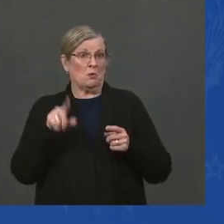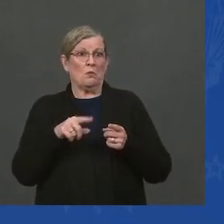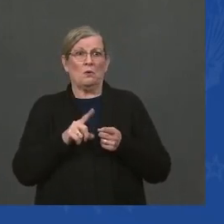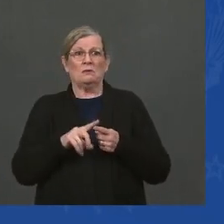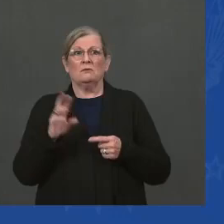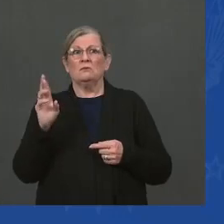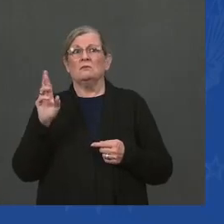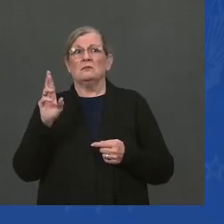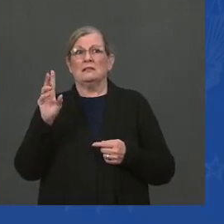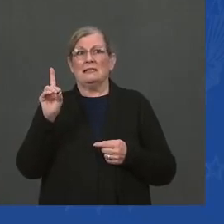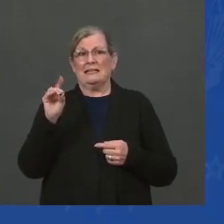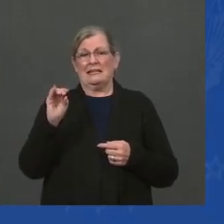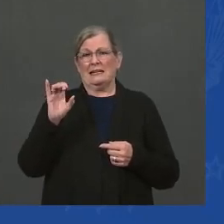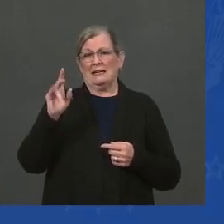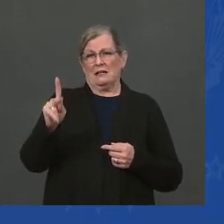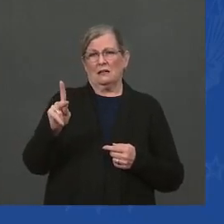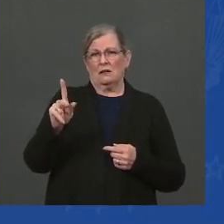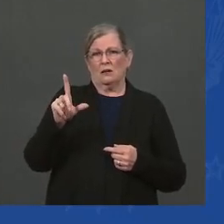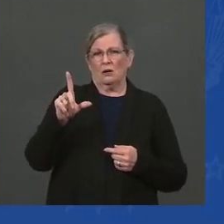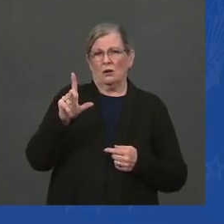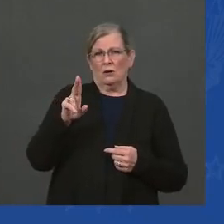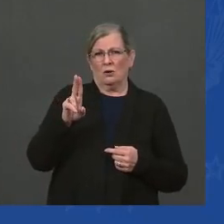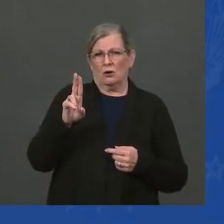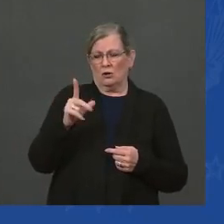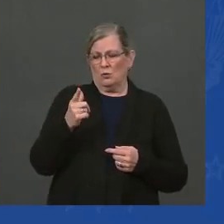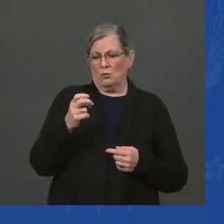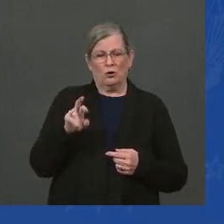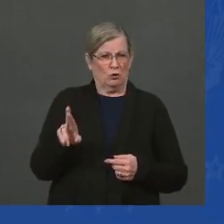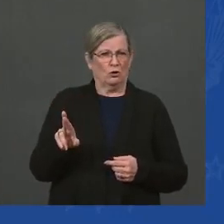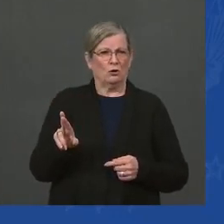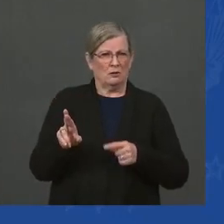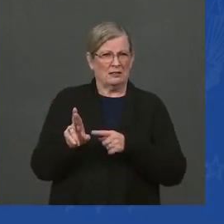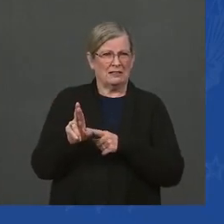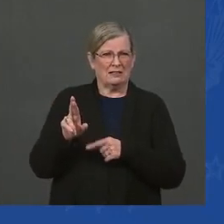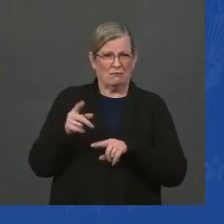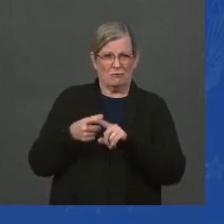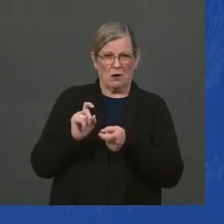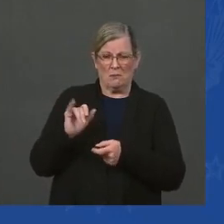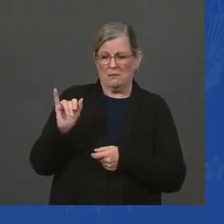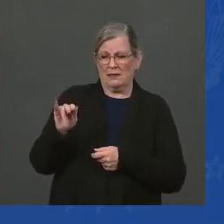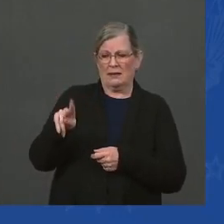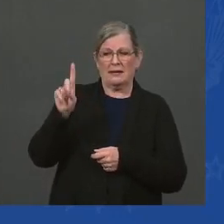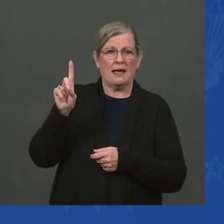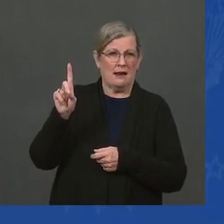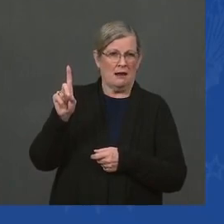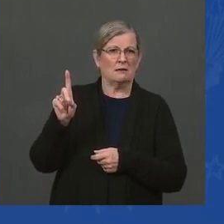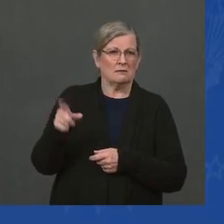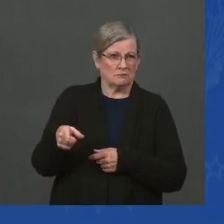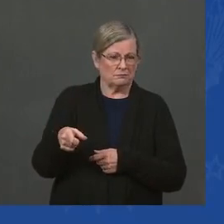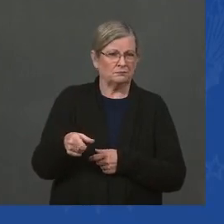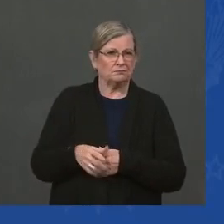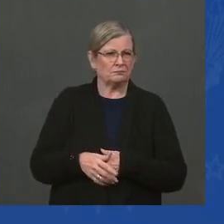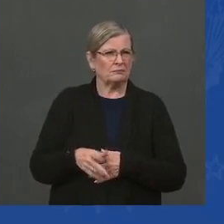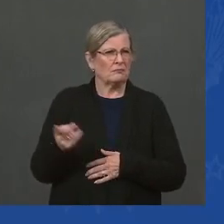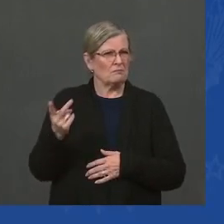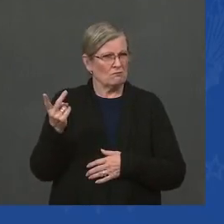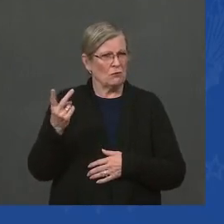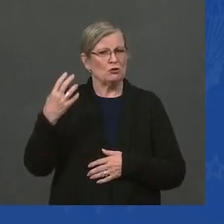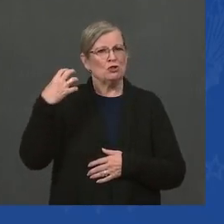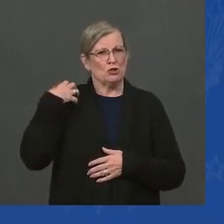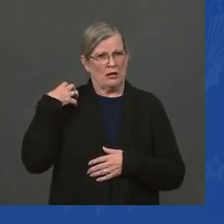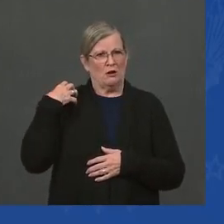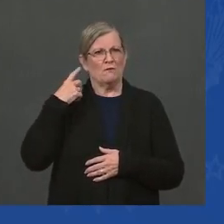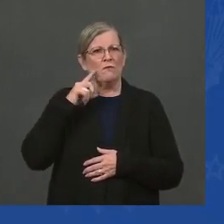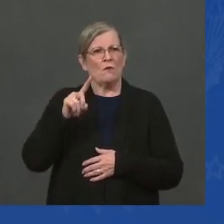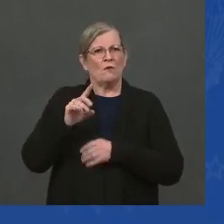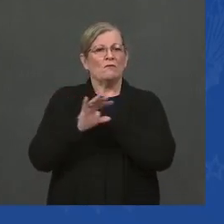was from the state of Indiana, and he and I were either the chairman or ranking members of the Foreign Relations Committee. This